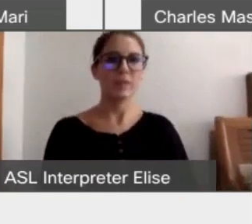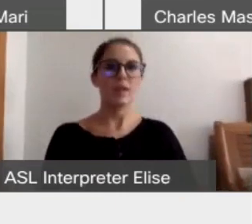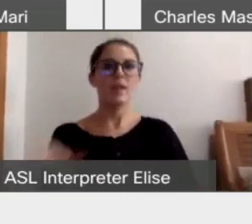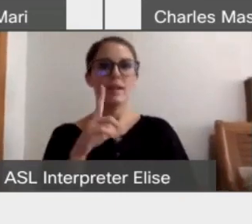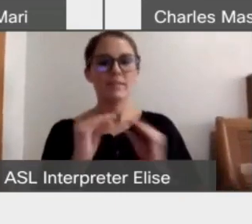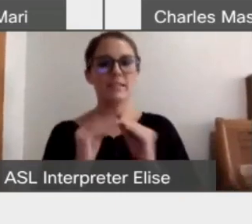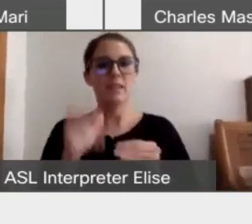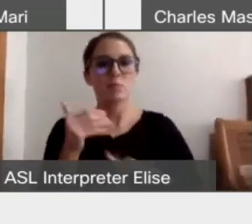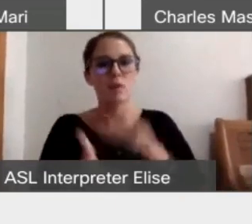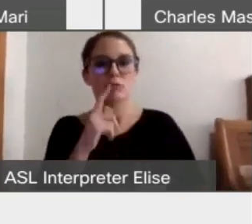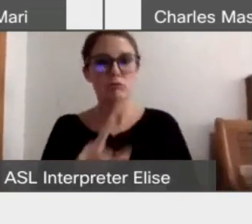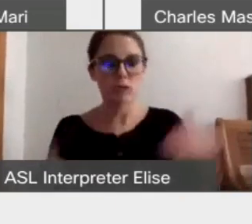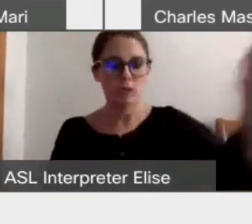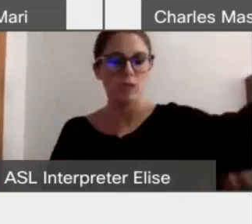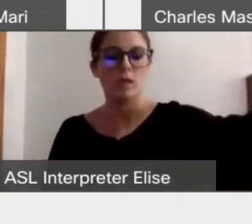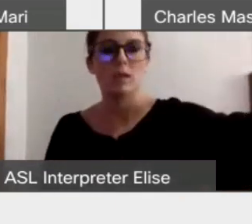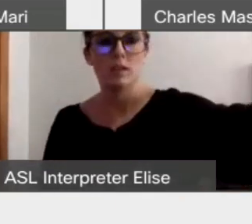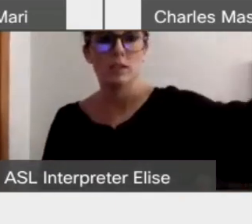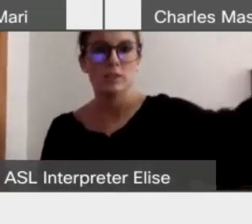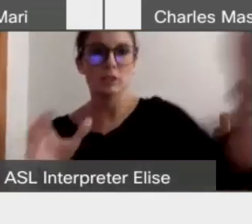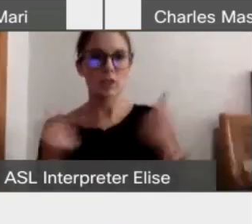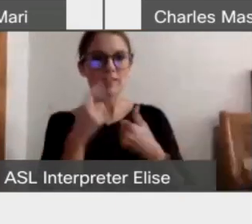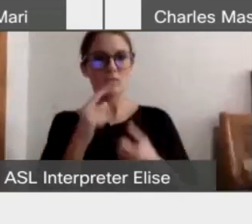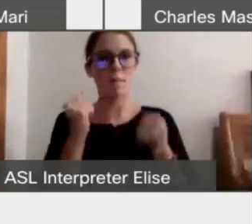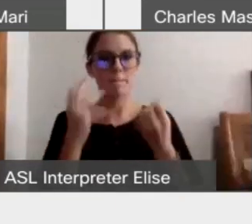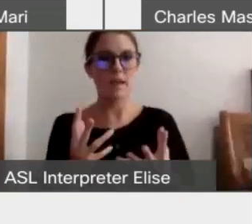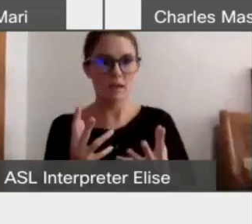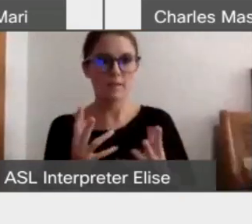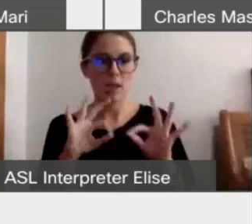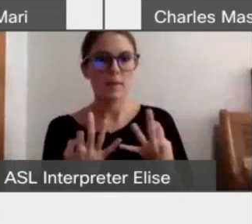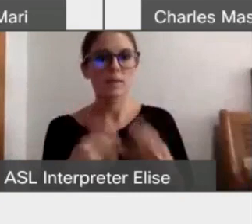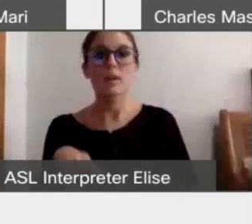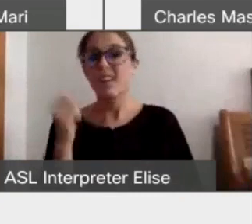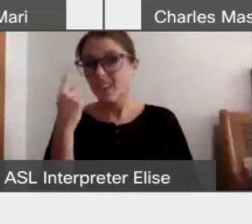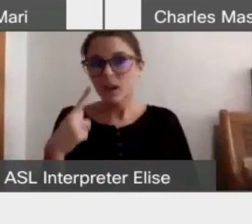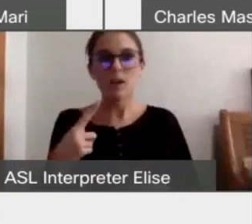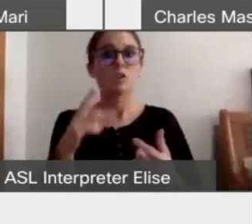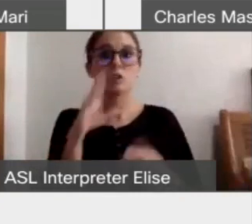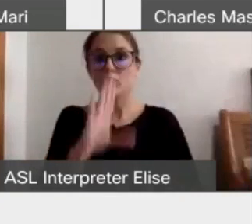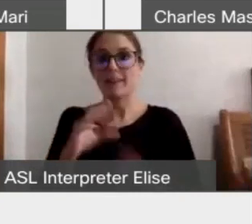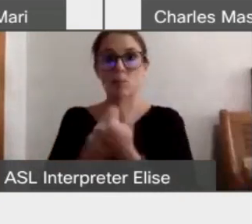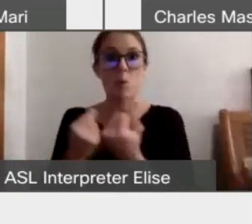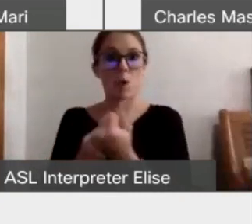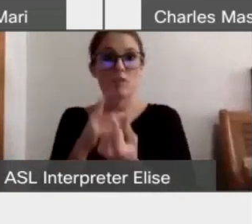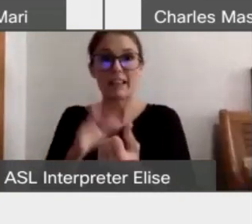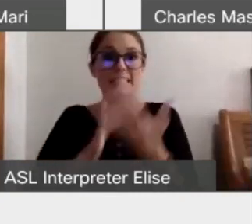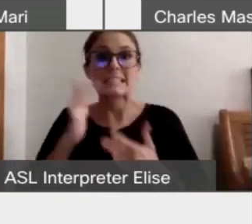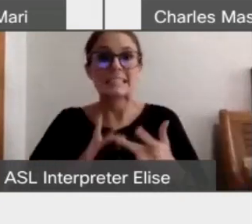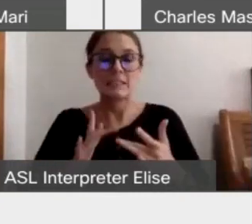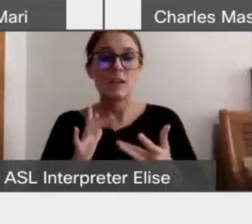much of a shortage in direct support, people are just willing to take bodies just to provide that